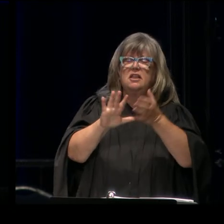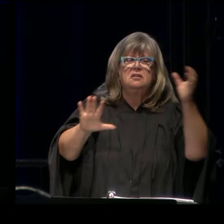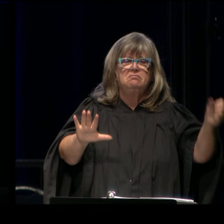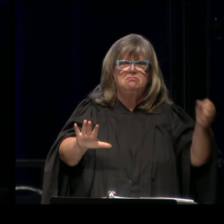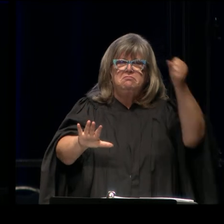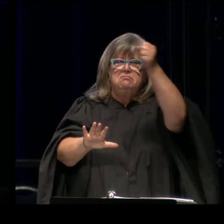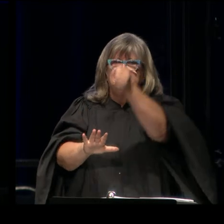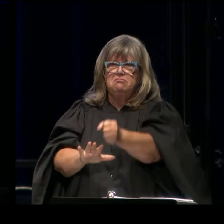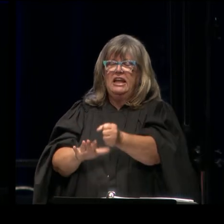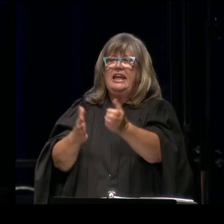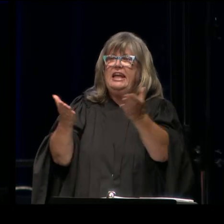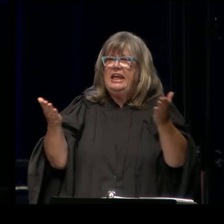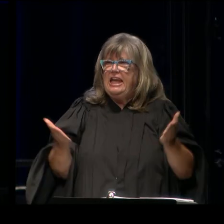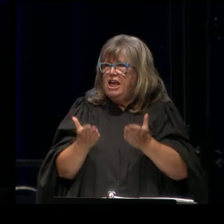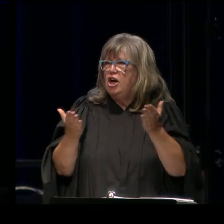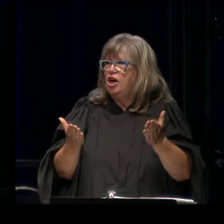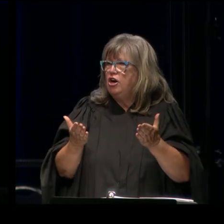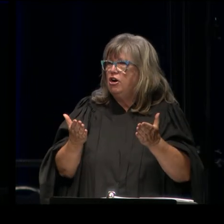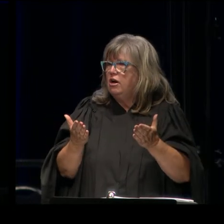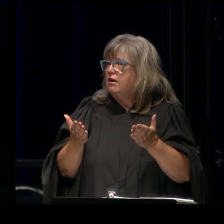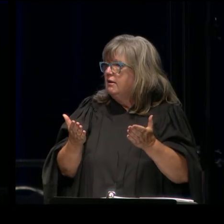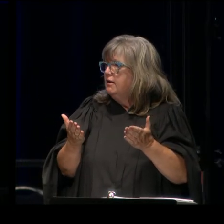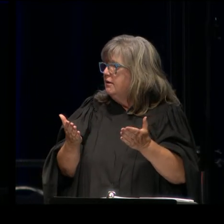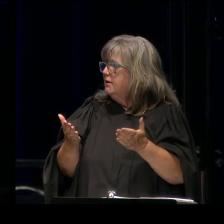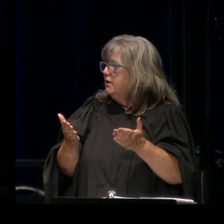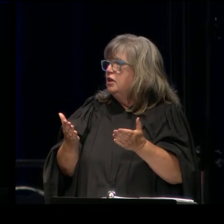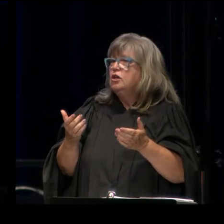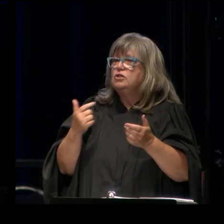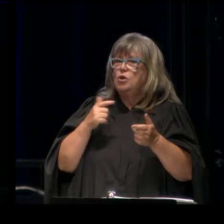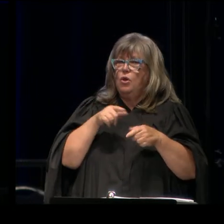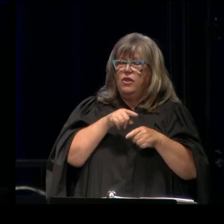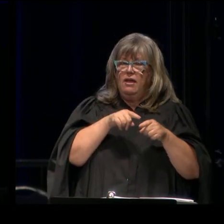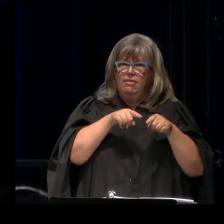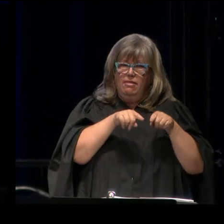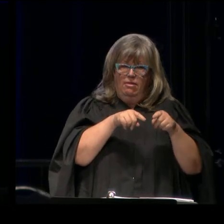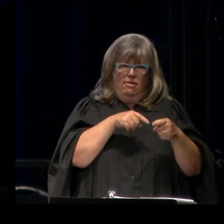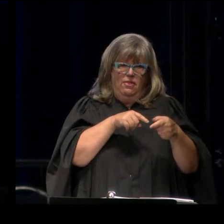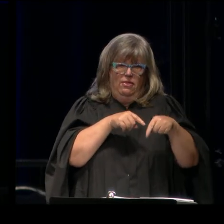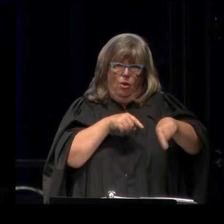them here to be among you, to be the messengers of humanity.